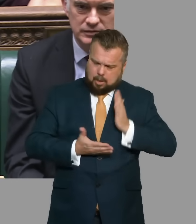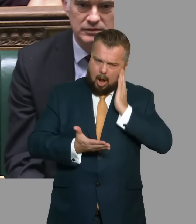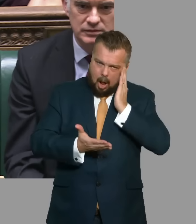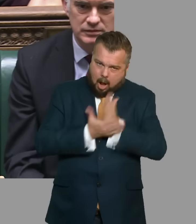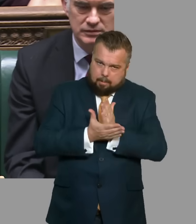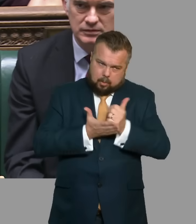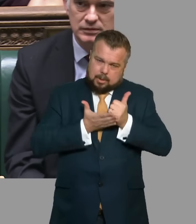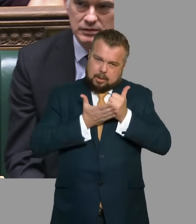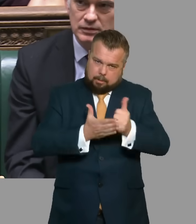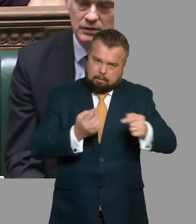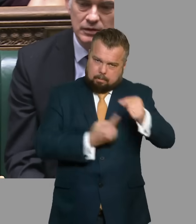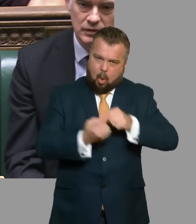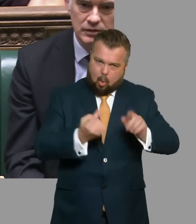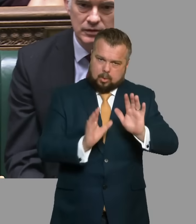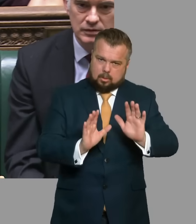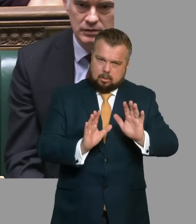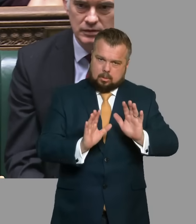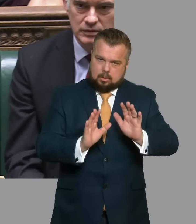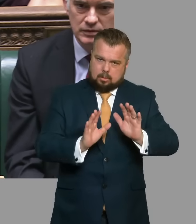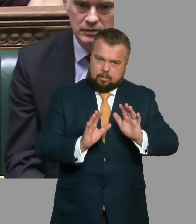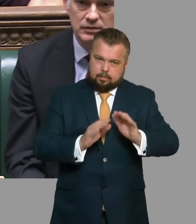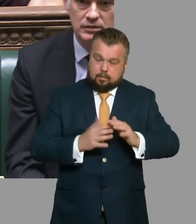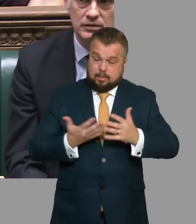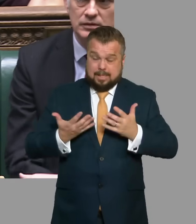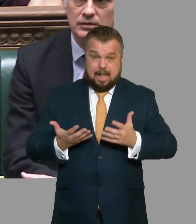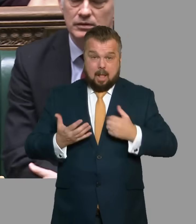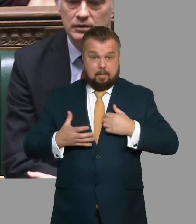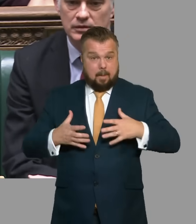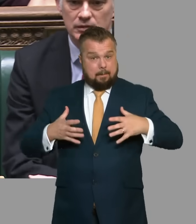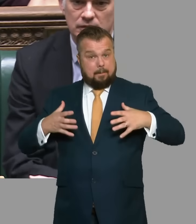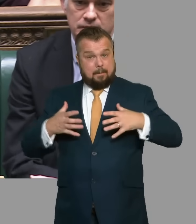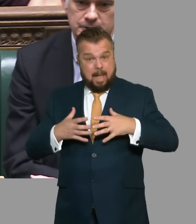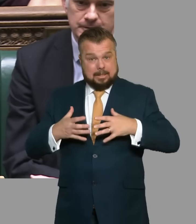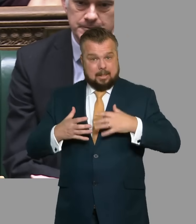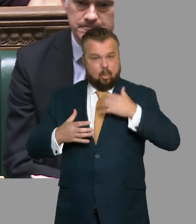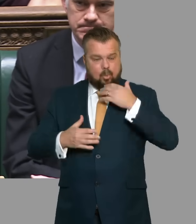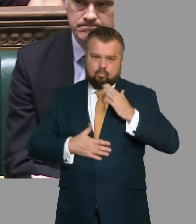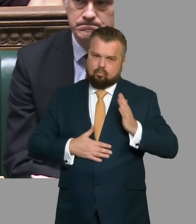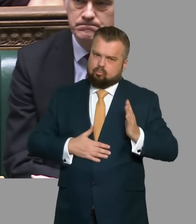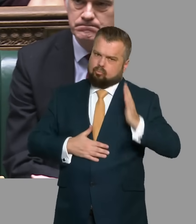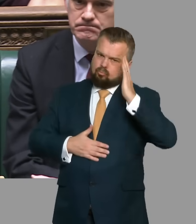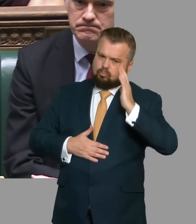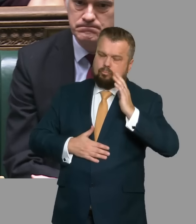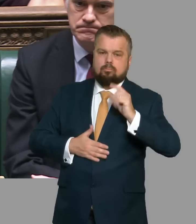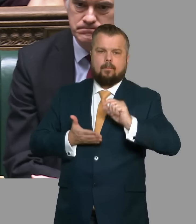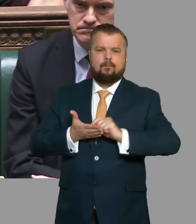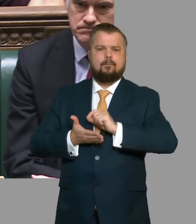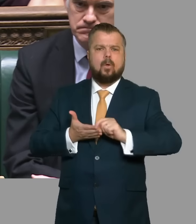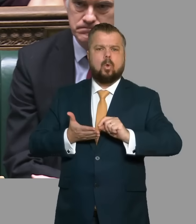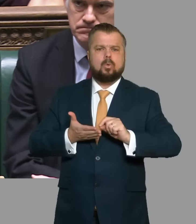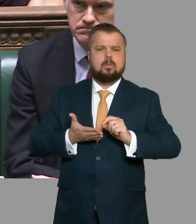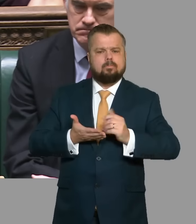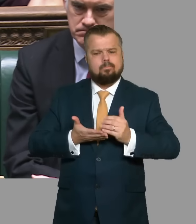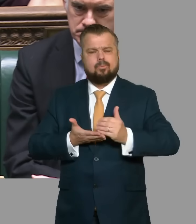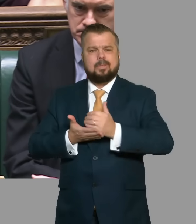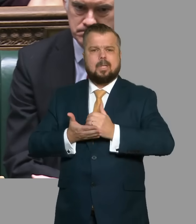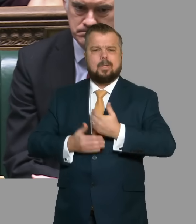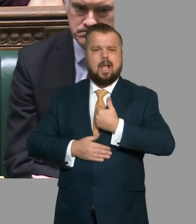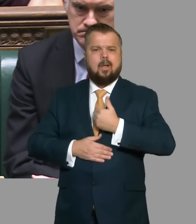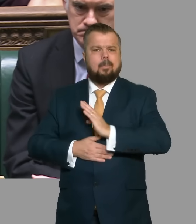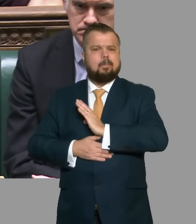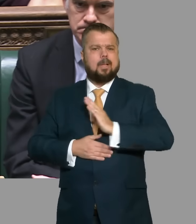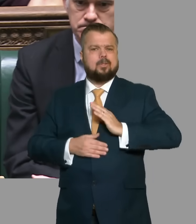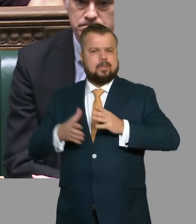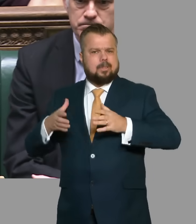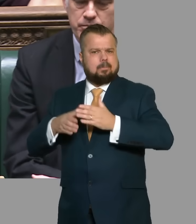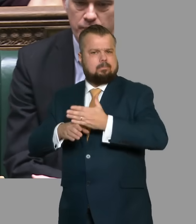unfair prosecution. He is ordering his MPs to vote against them. In our national interest, and for the sake of all